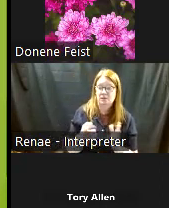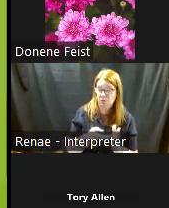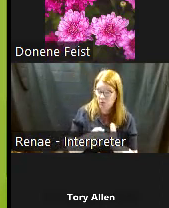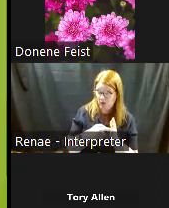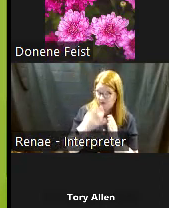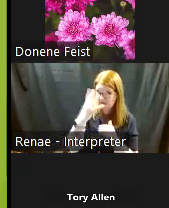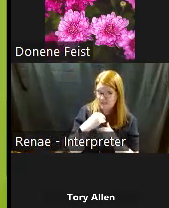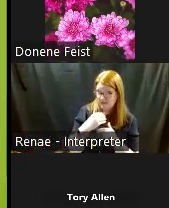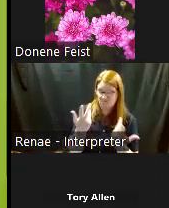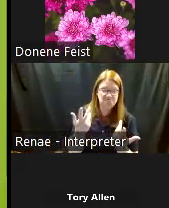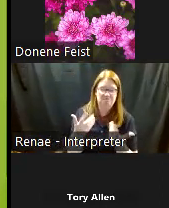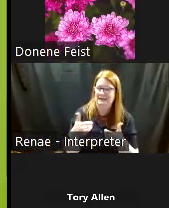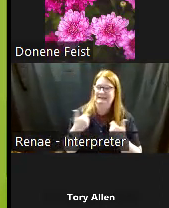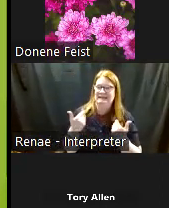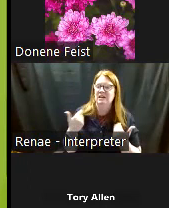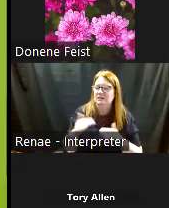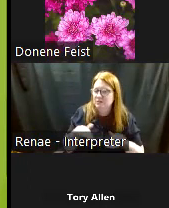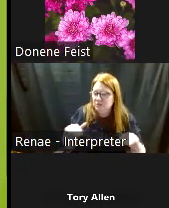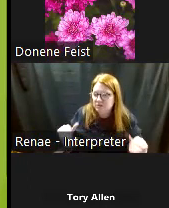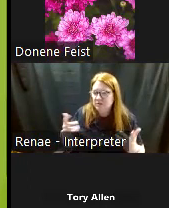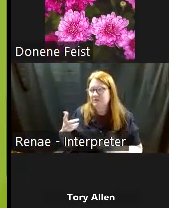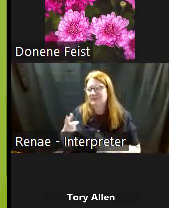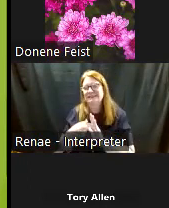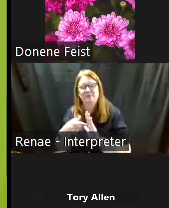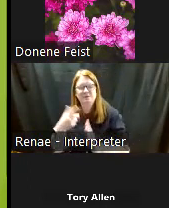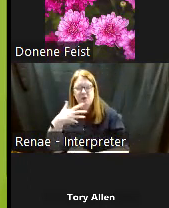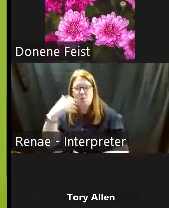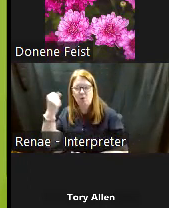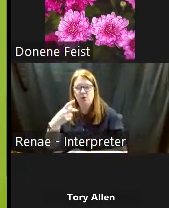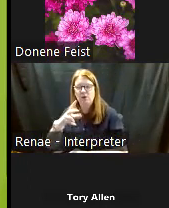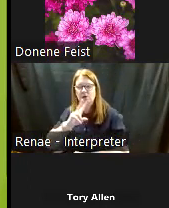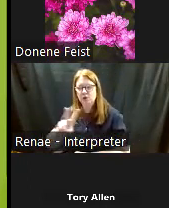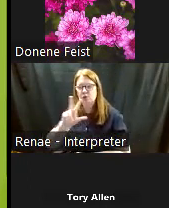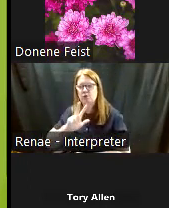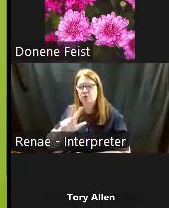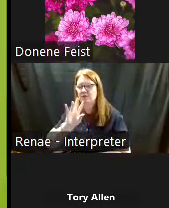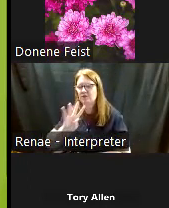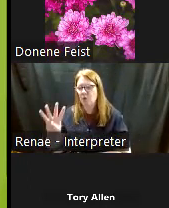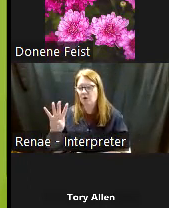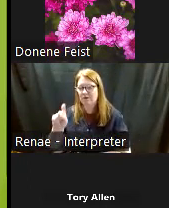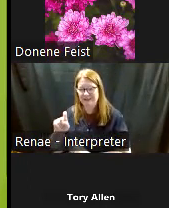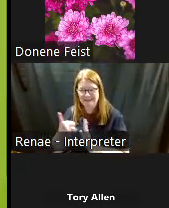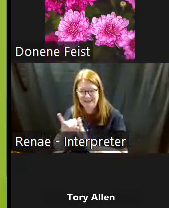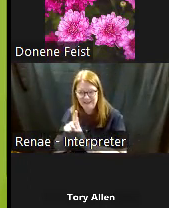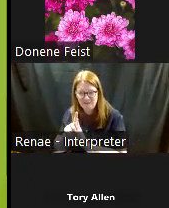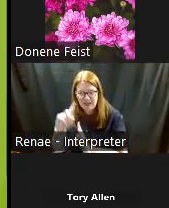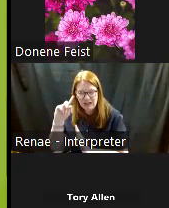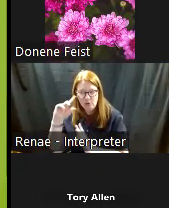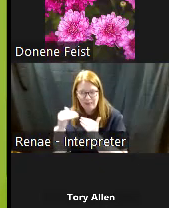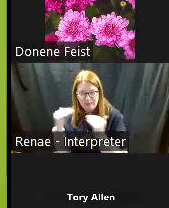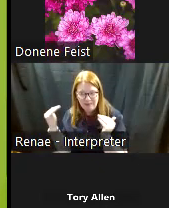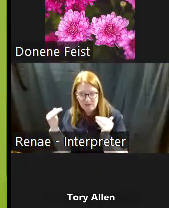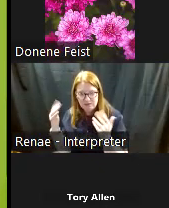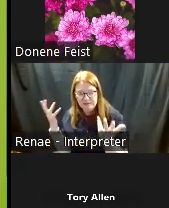our very youngest children. Again, sometimes in our older kids, if they're 2, 3, 4, and we need to identify hearing levels and we're not able to get them